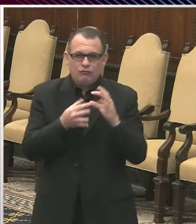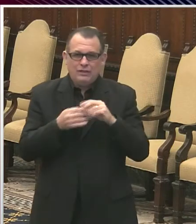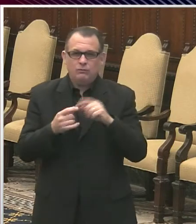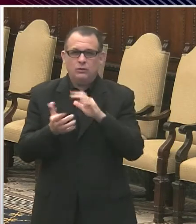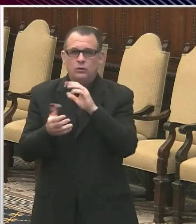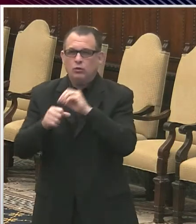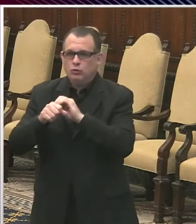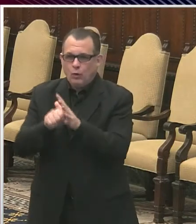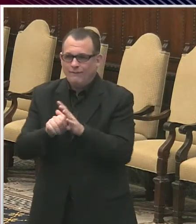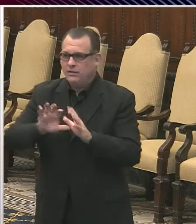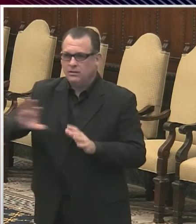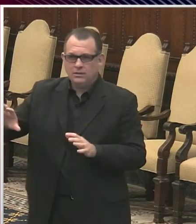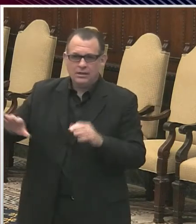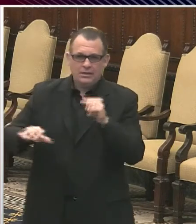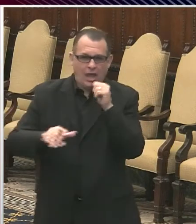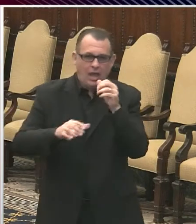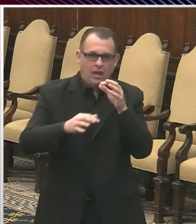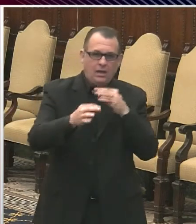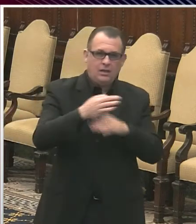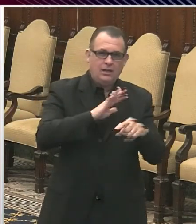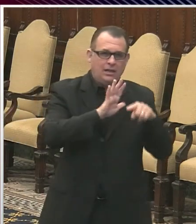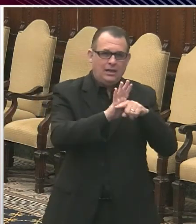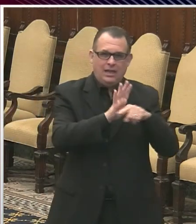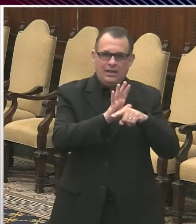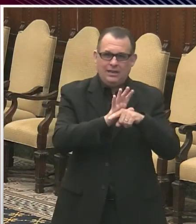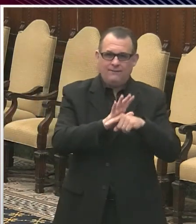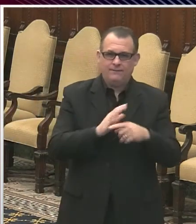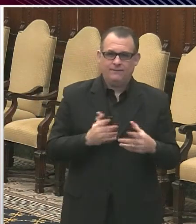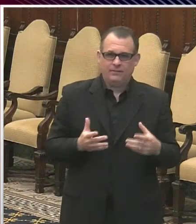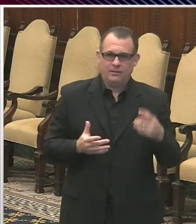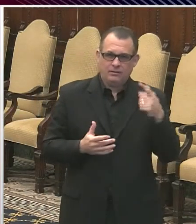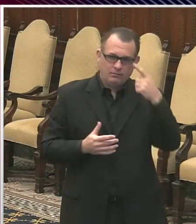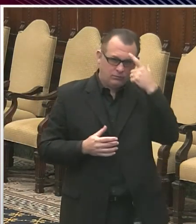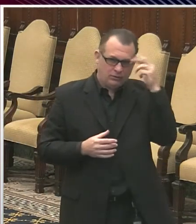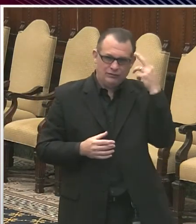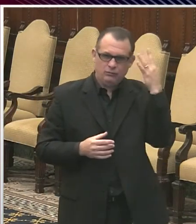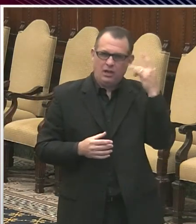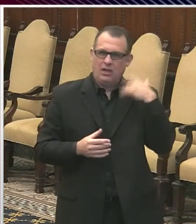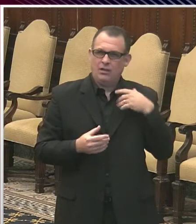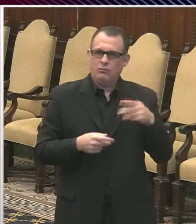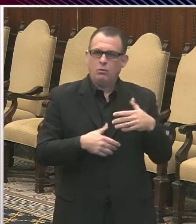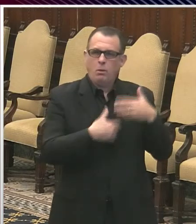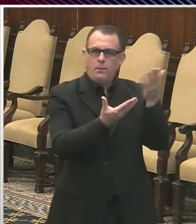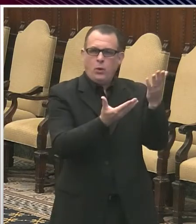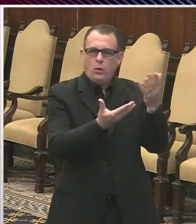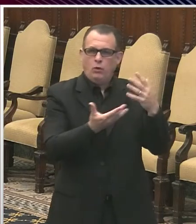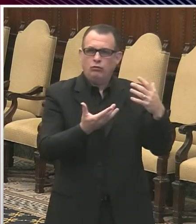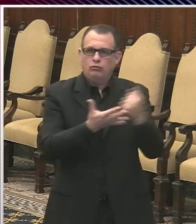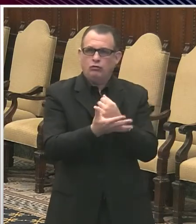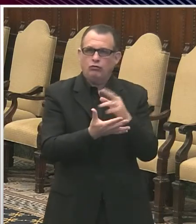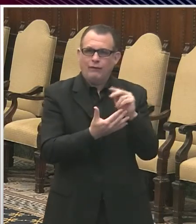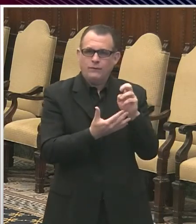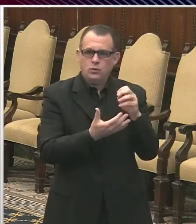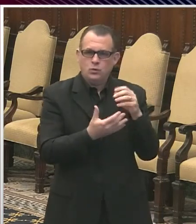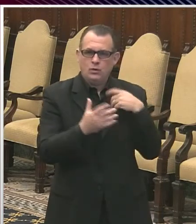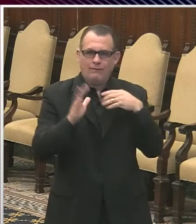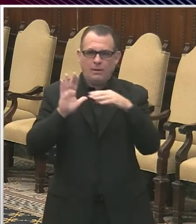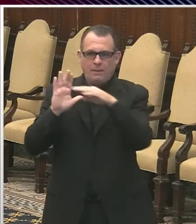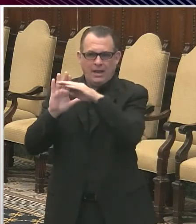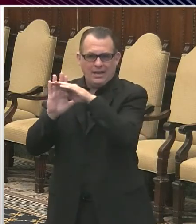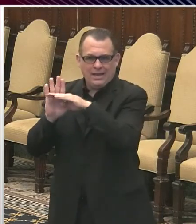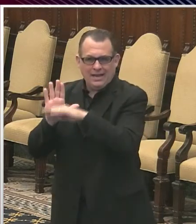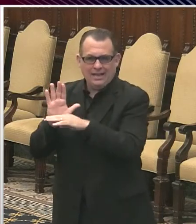operational deficit going forward. That's why we proposed the revenue package we proposed in the amended